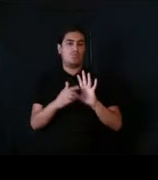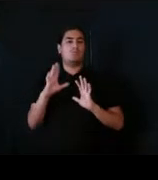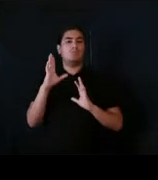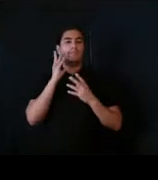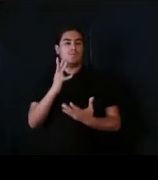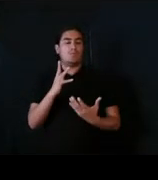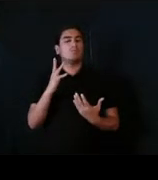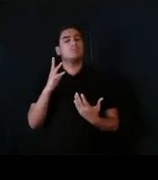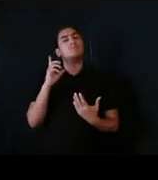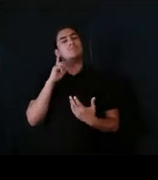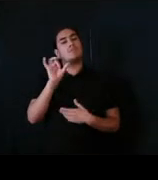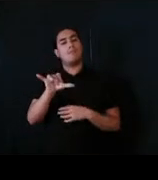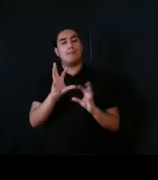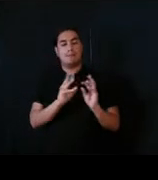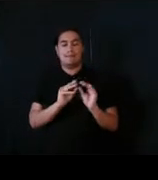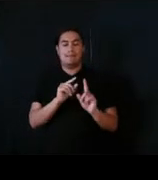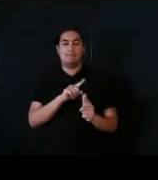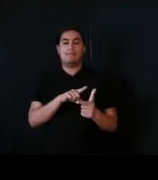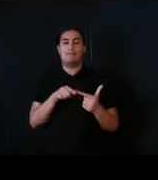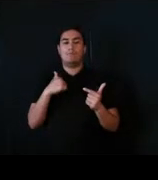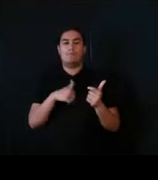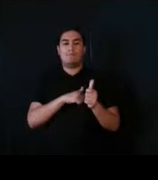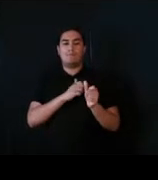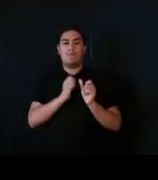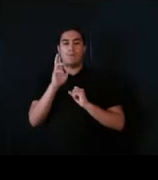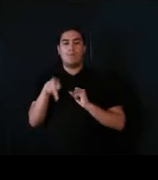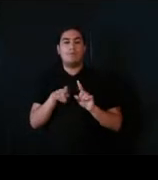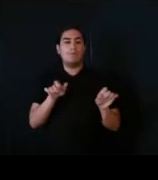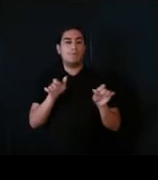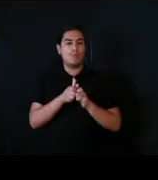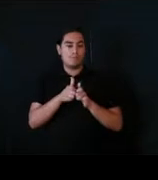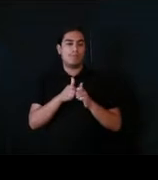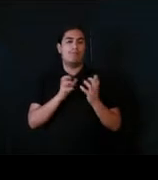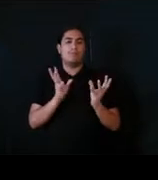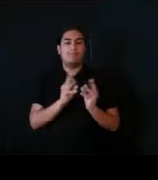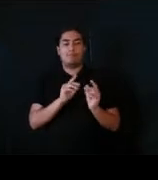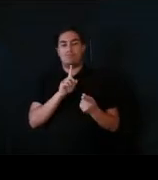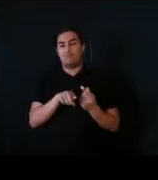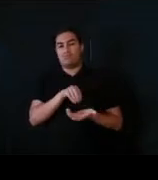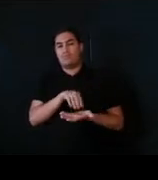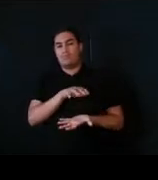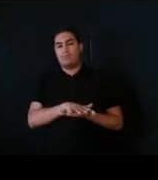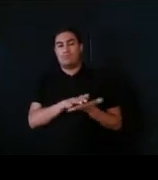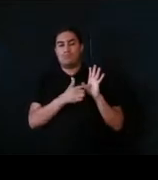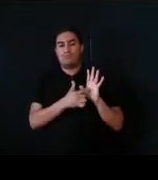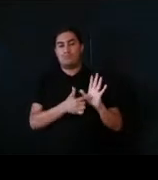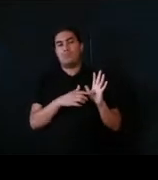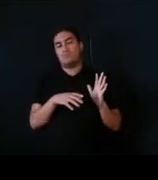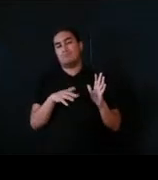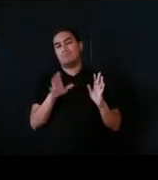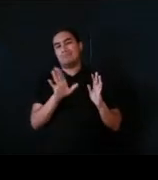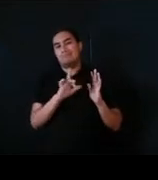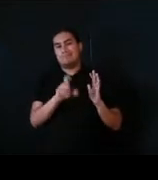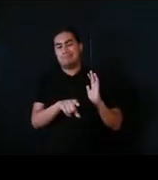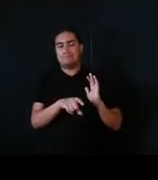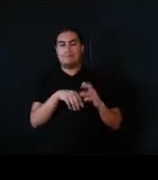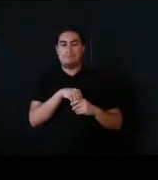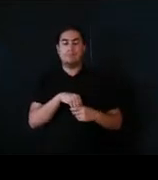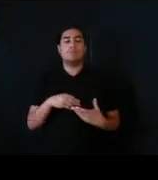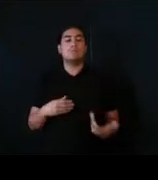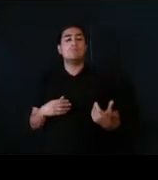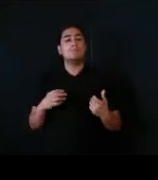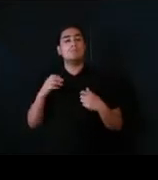meetings then we followed up with meetings to ensure that the document reflected local needs caltrans staff have met